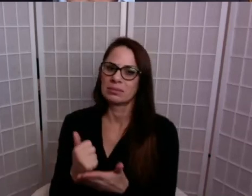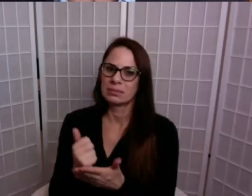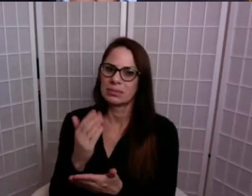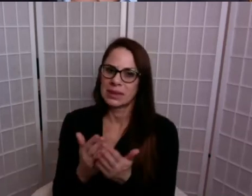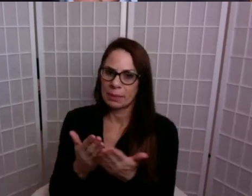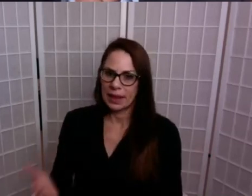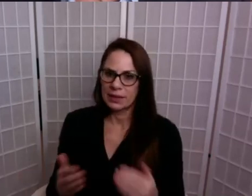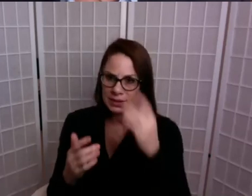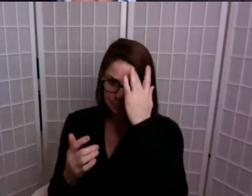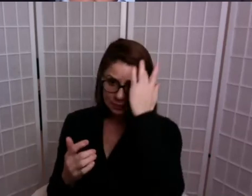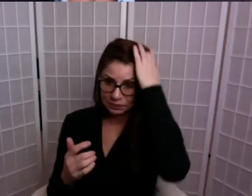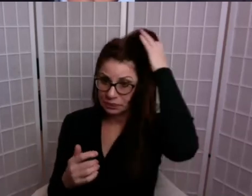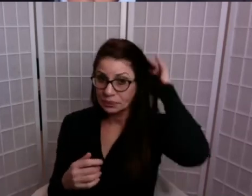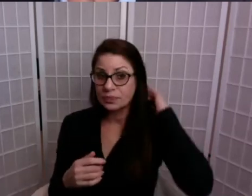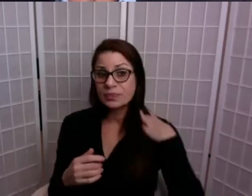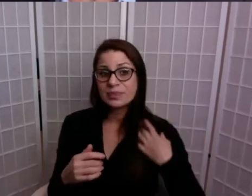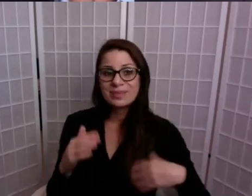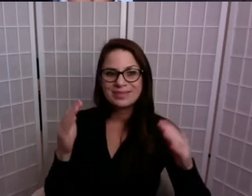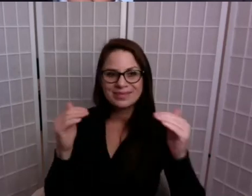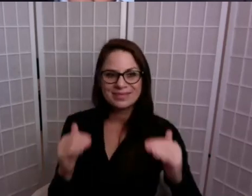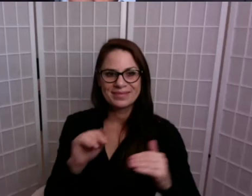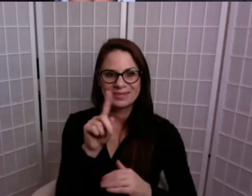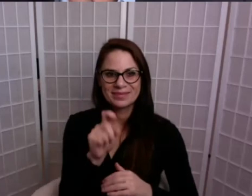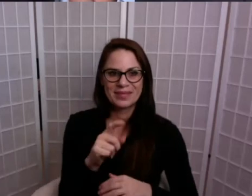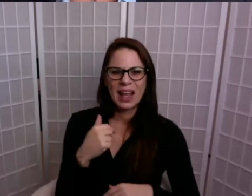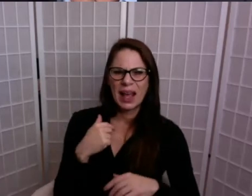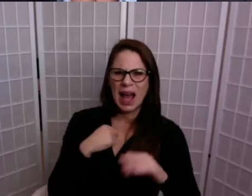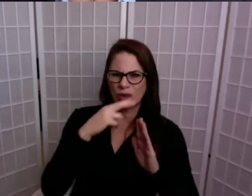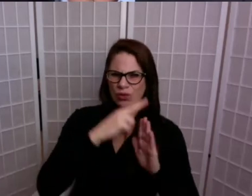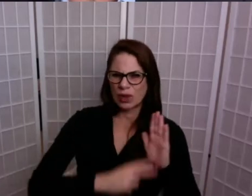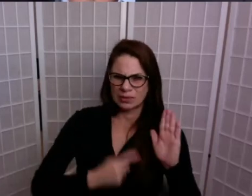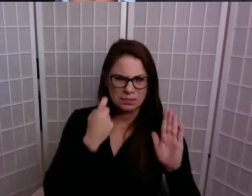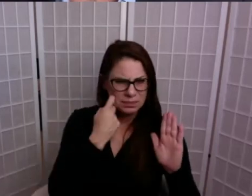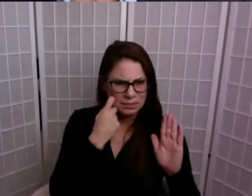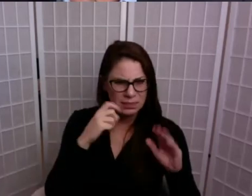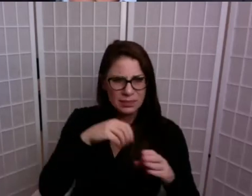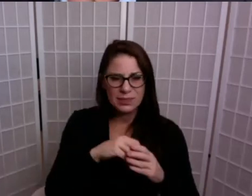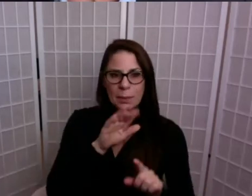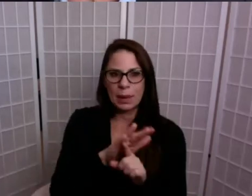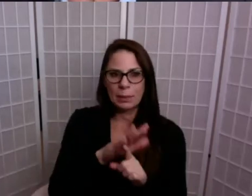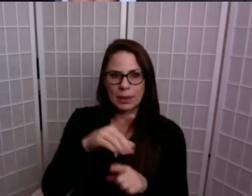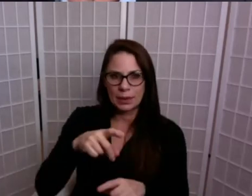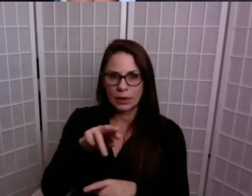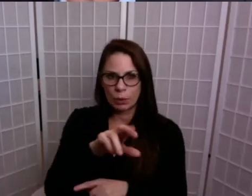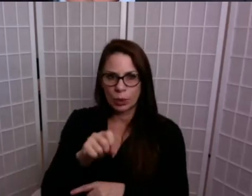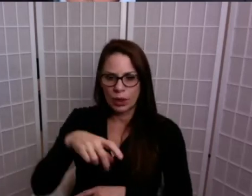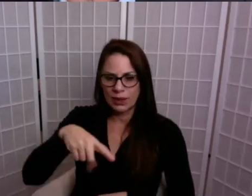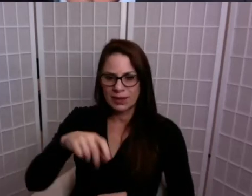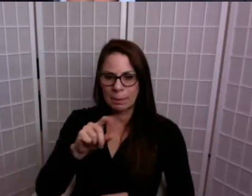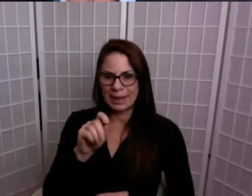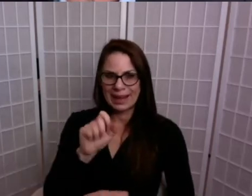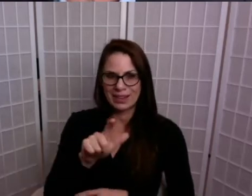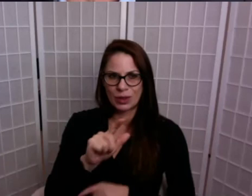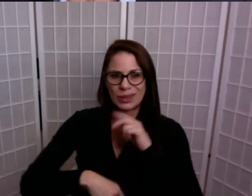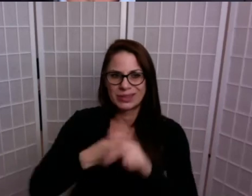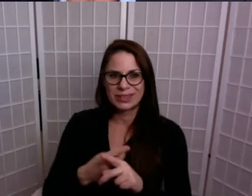The next question is, I read recently in the popular press that Paxil type drugs may be the